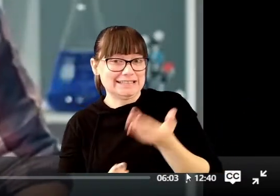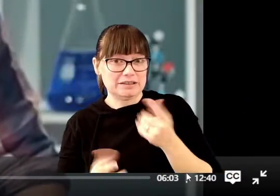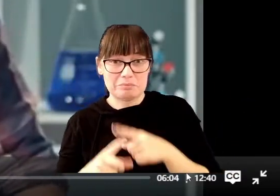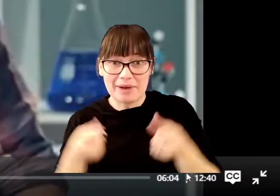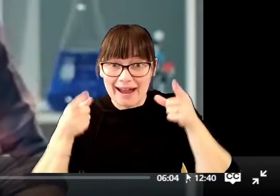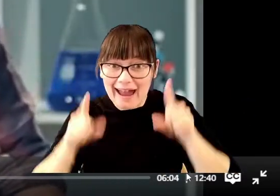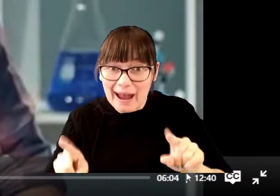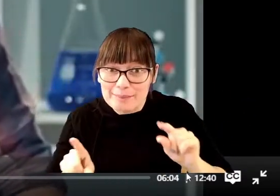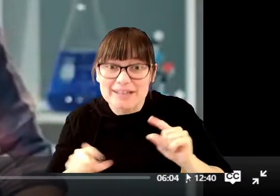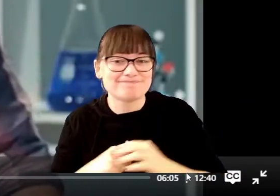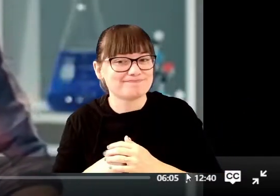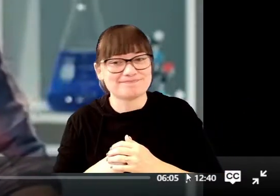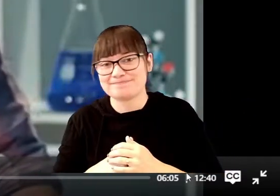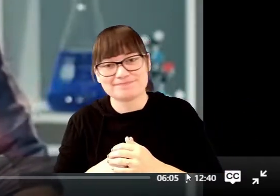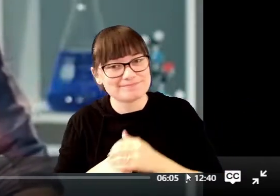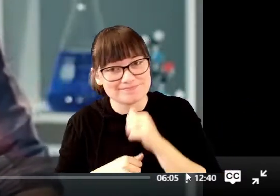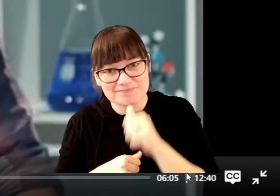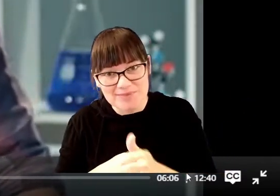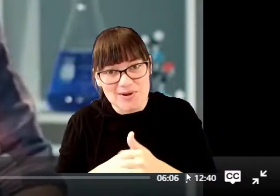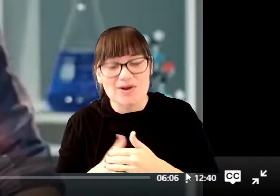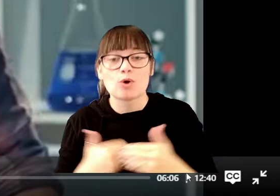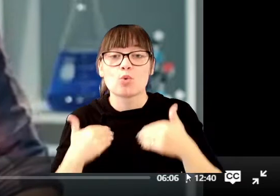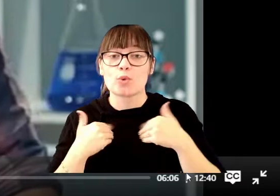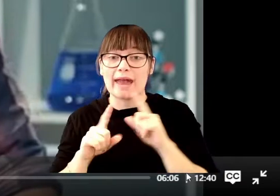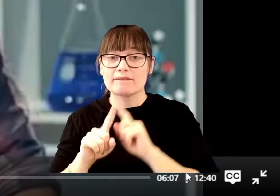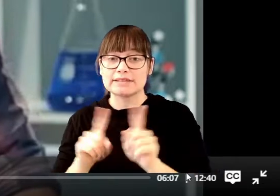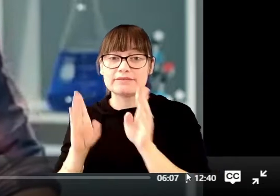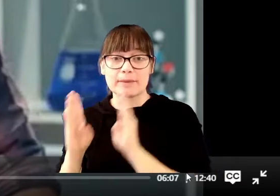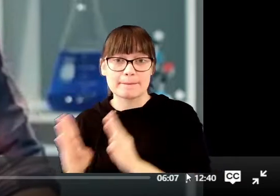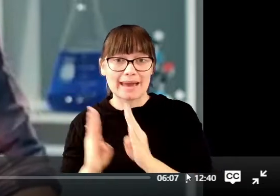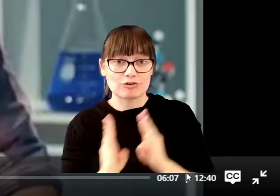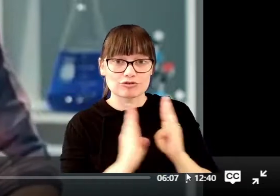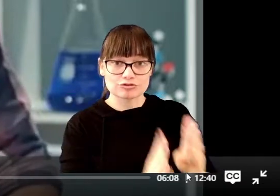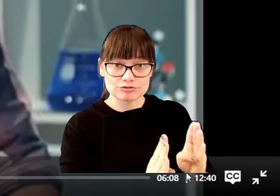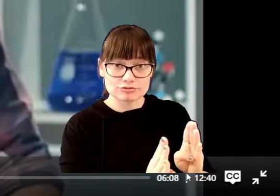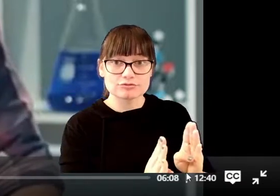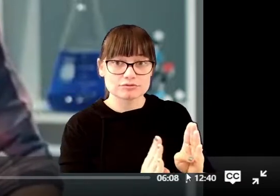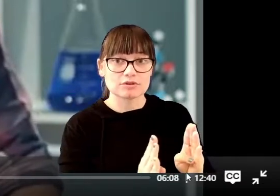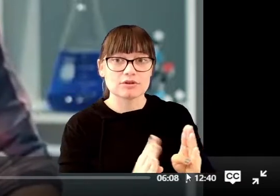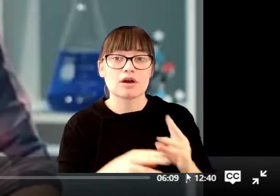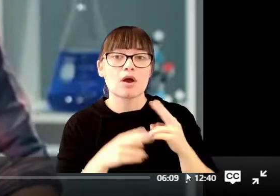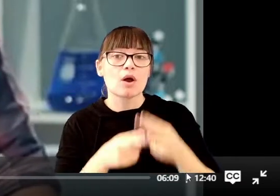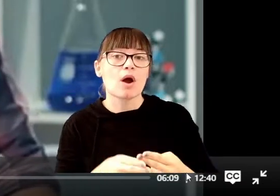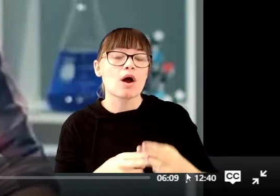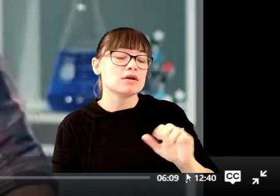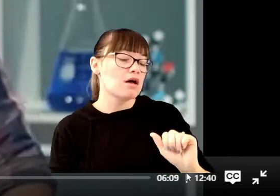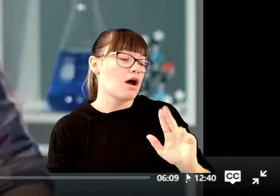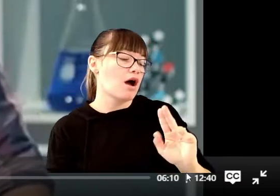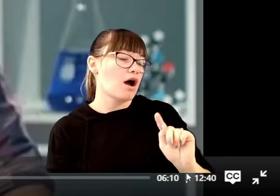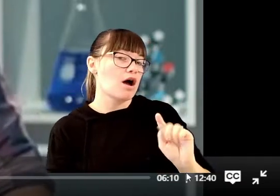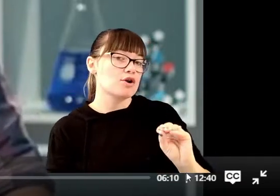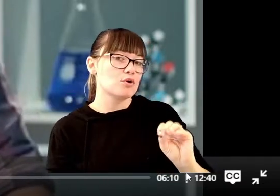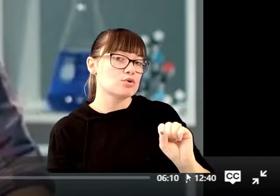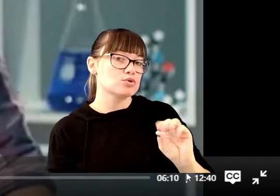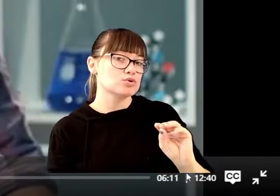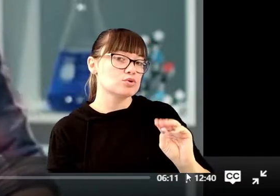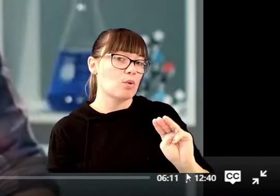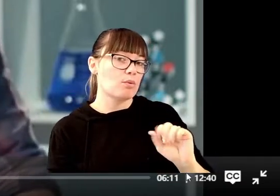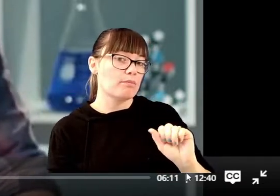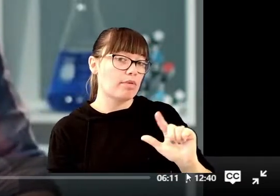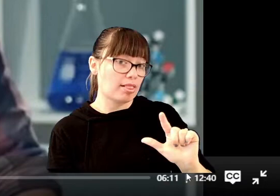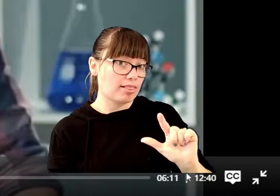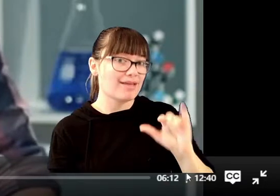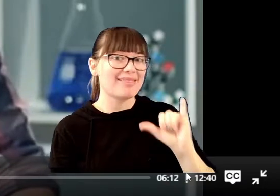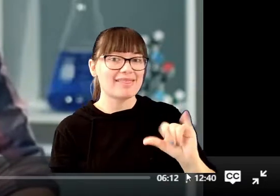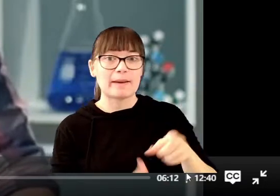case. There are different patterns in what we call autosomal inheritance. Autosomal inheritance refers to